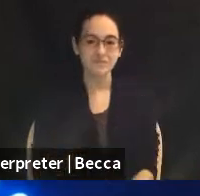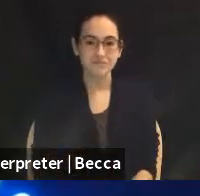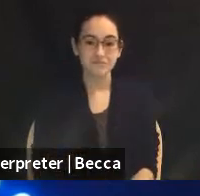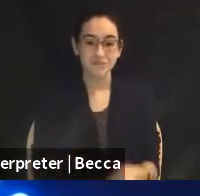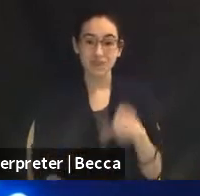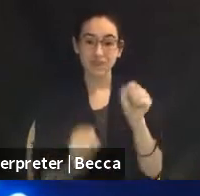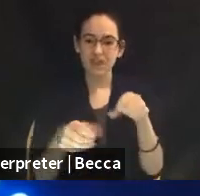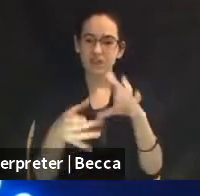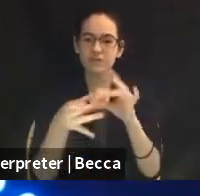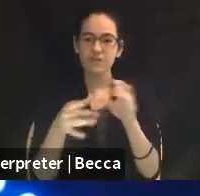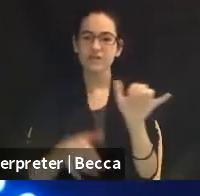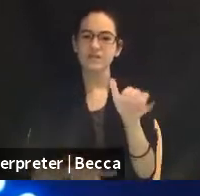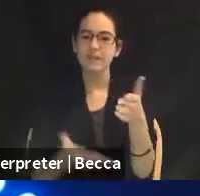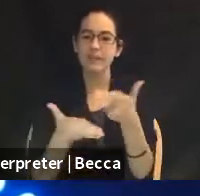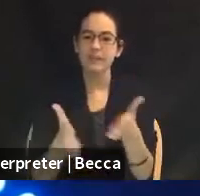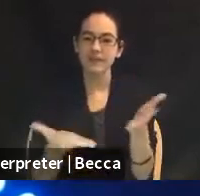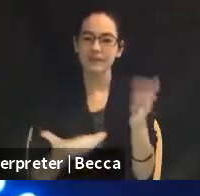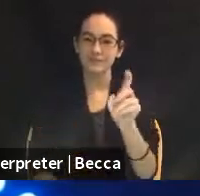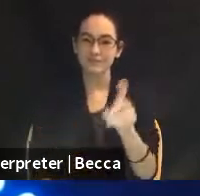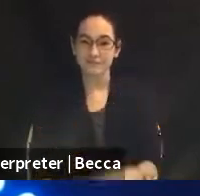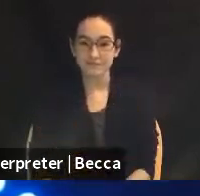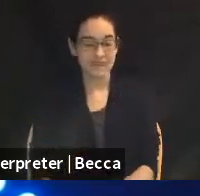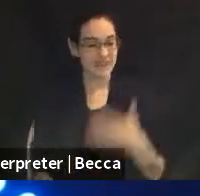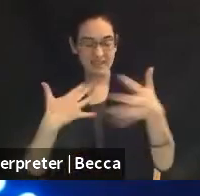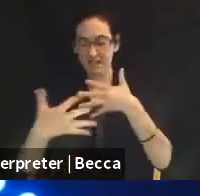thing? Come hell or high water,